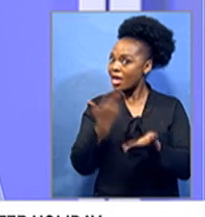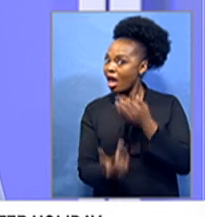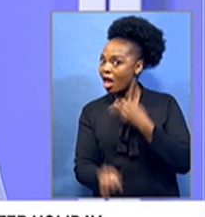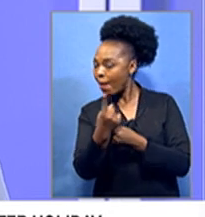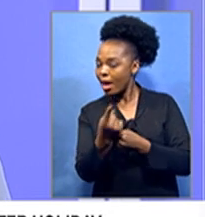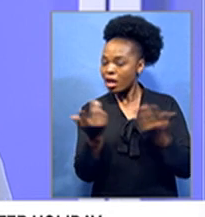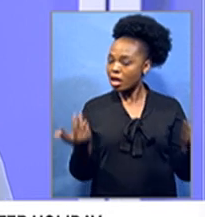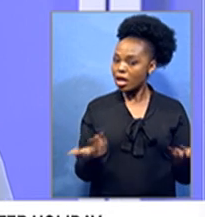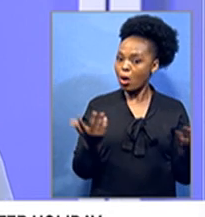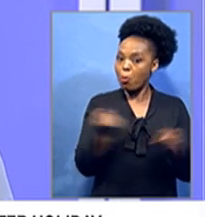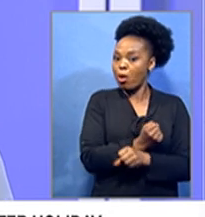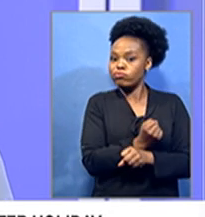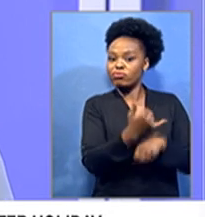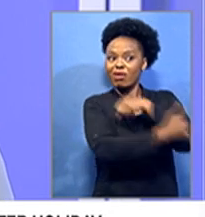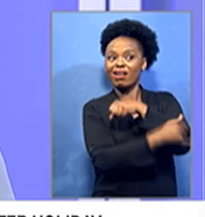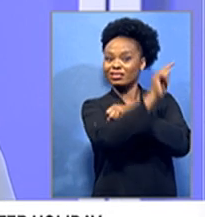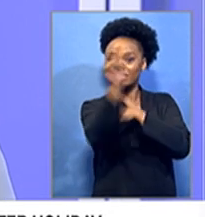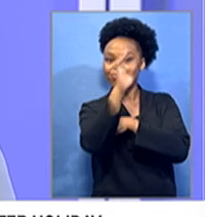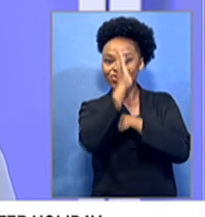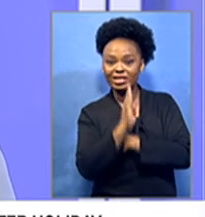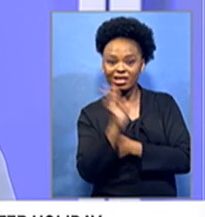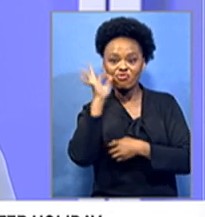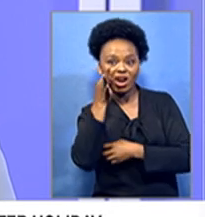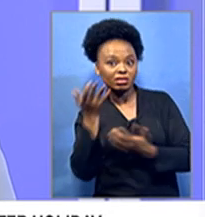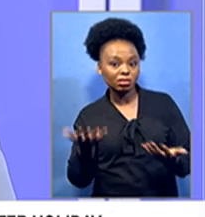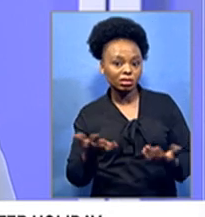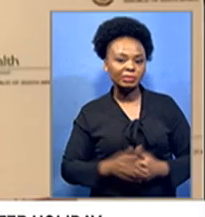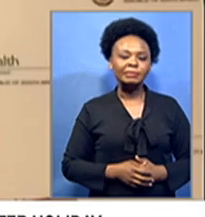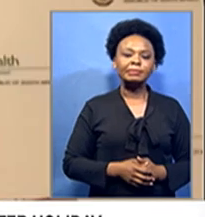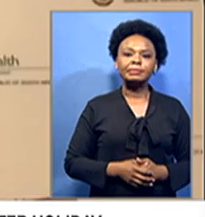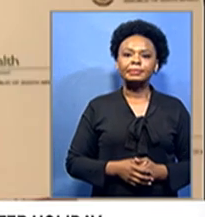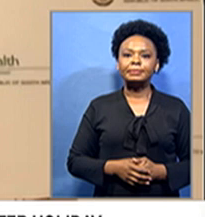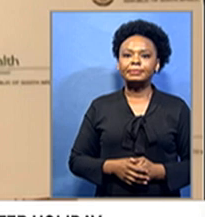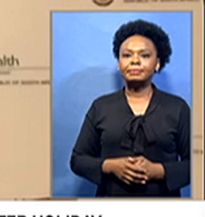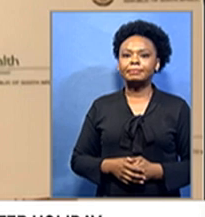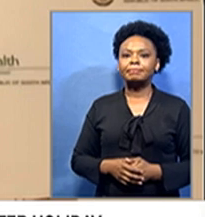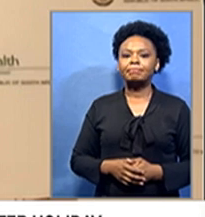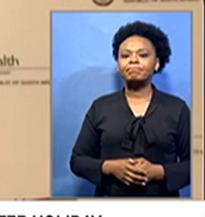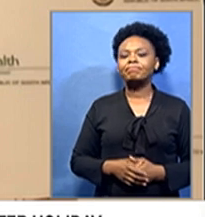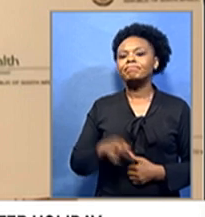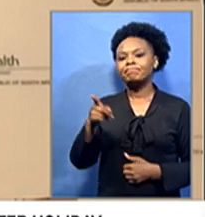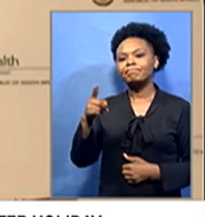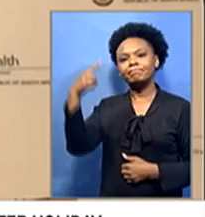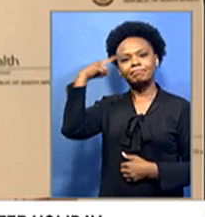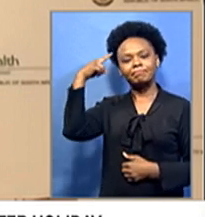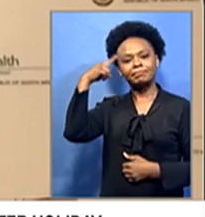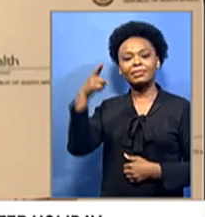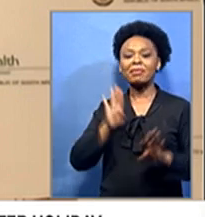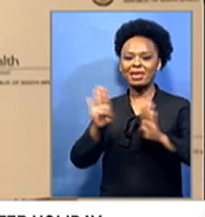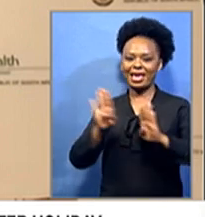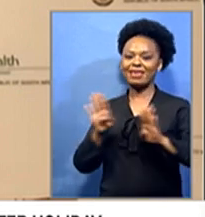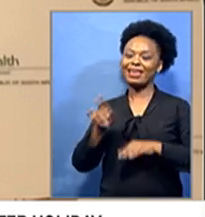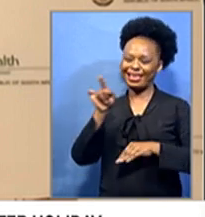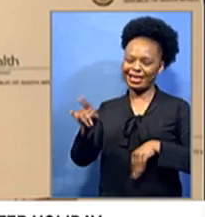that? I think that's important for us to understand that the behavior of the virus is the same in all the